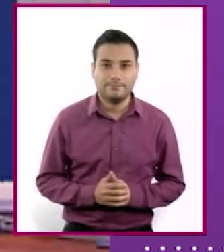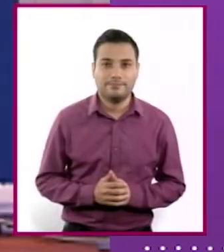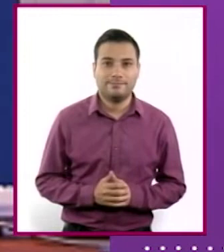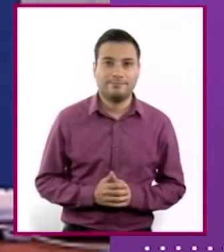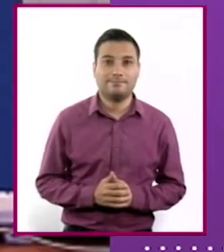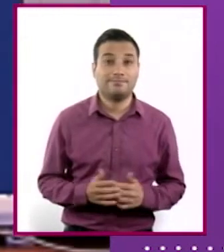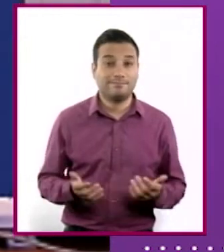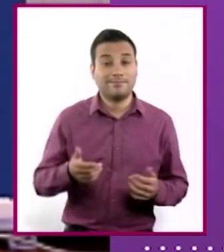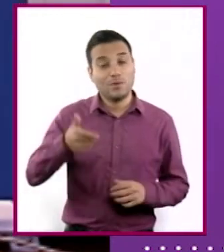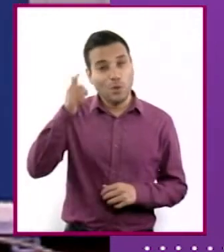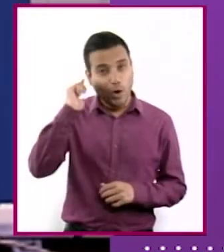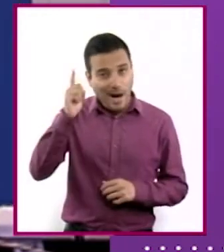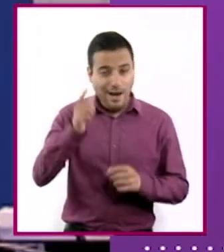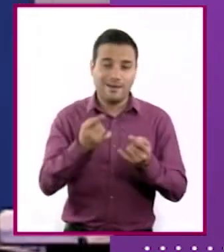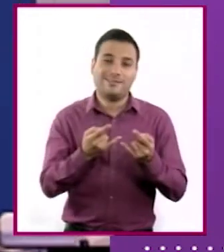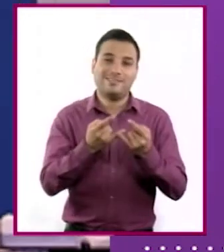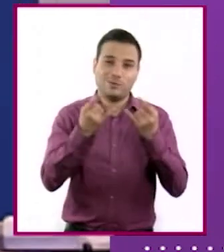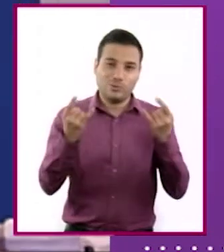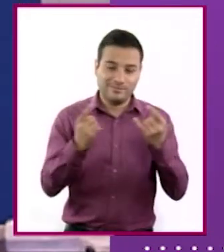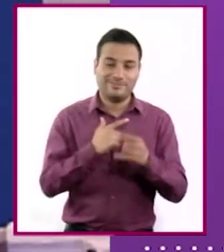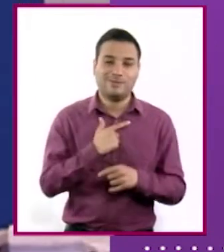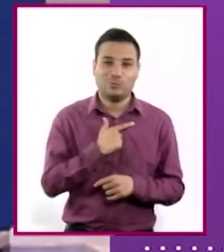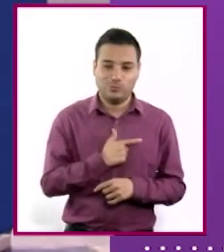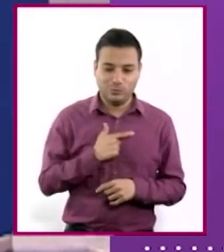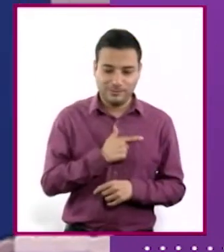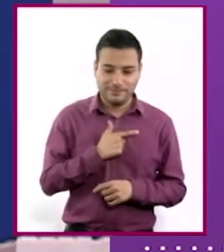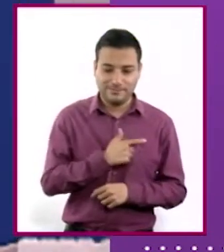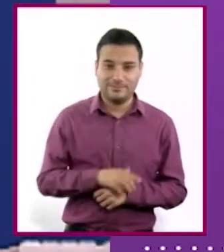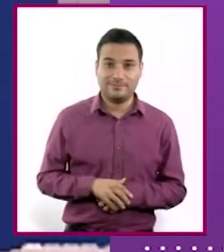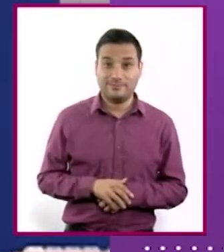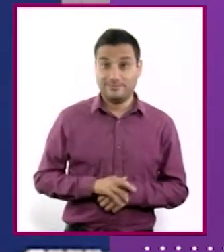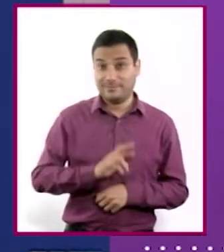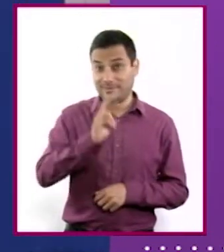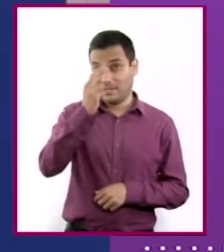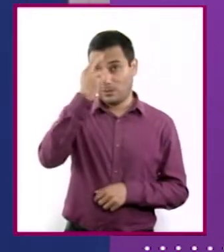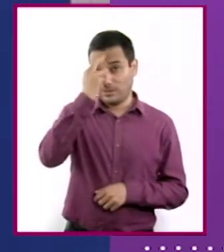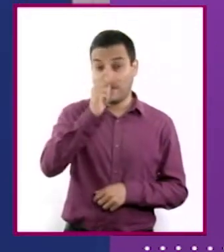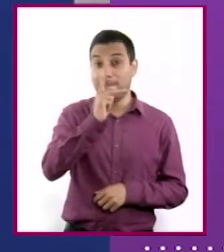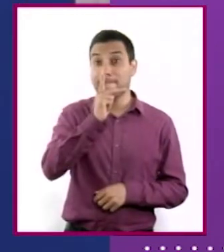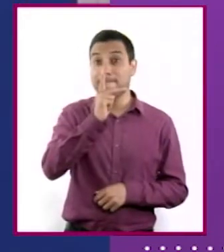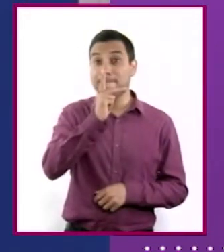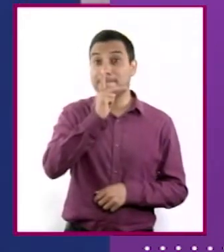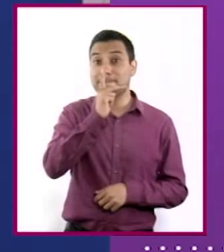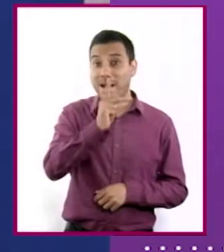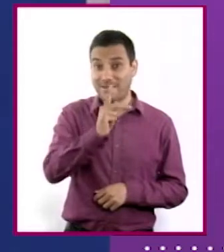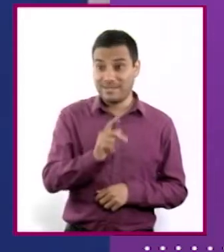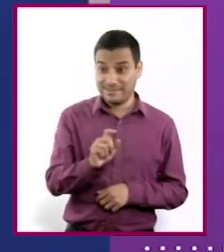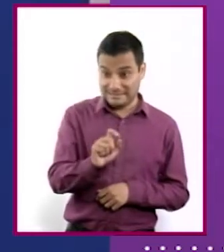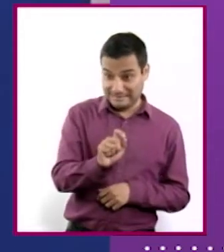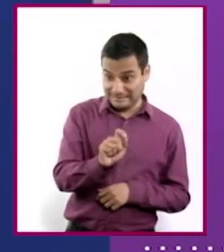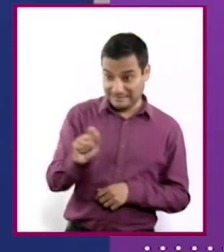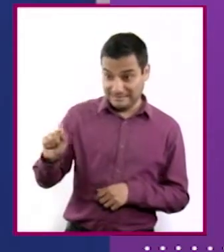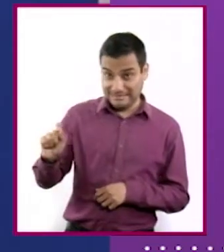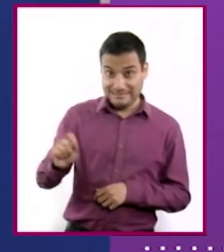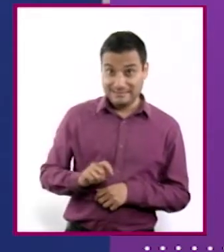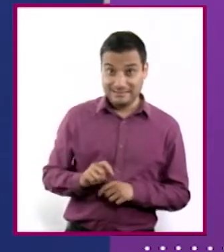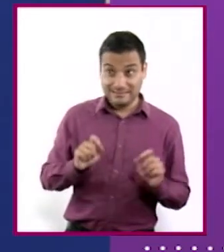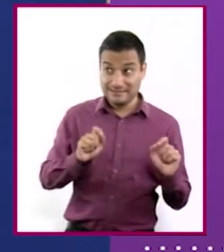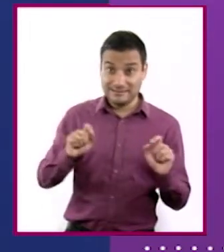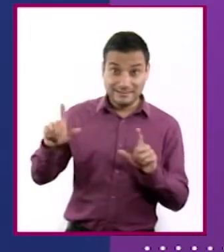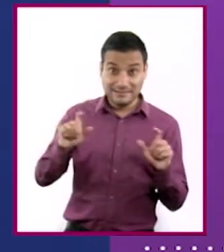Espero que la historia les haya gustado. ¿Recuerdan las palabras que fueron apareciendo subrayadas durante esta